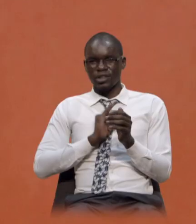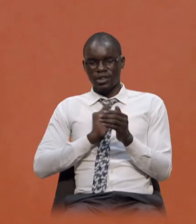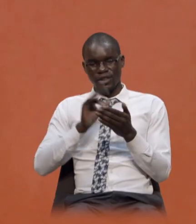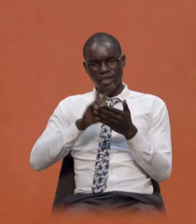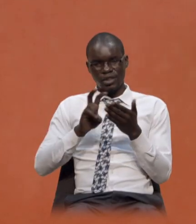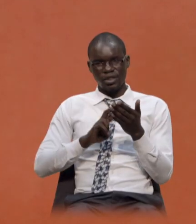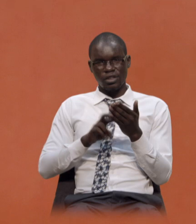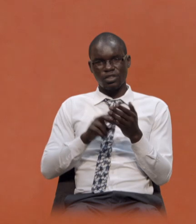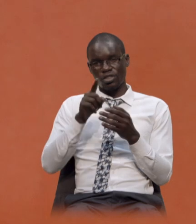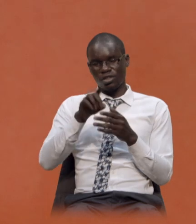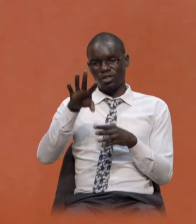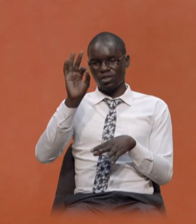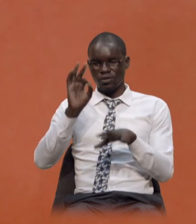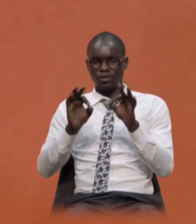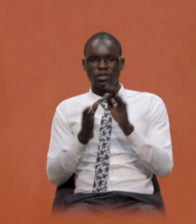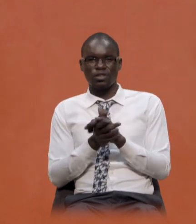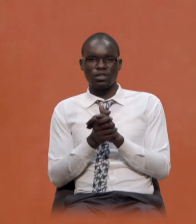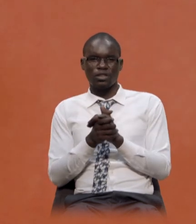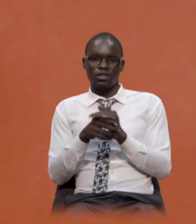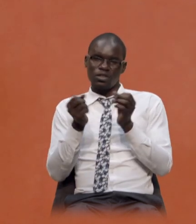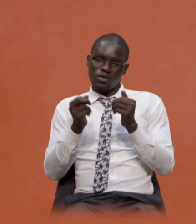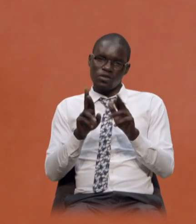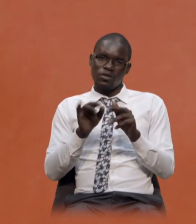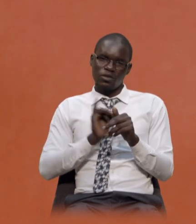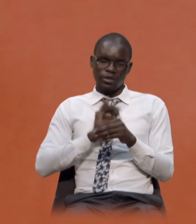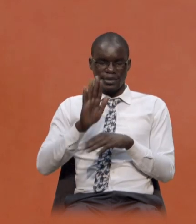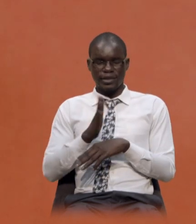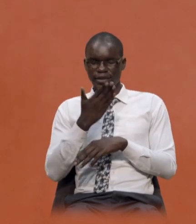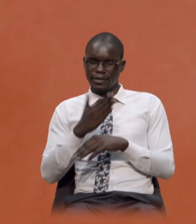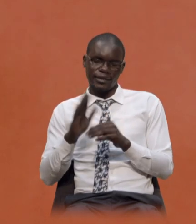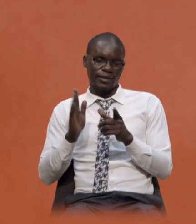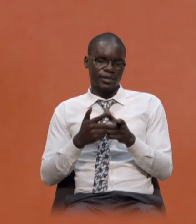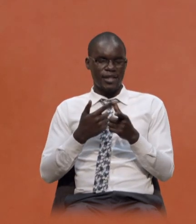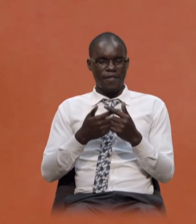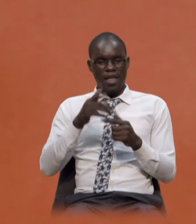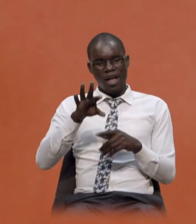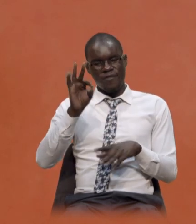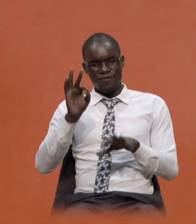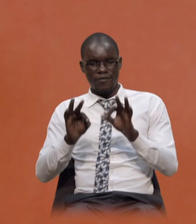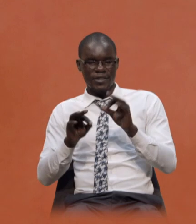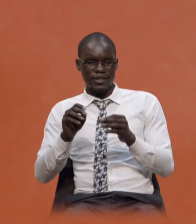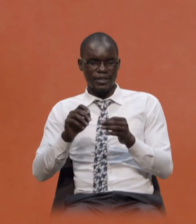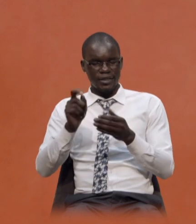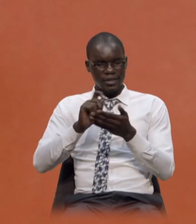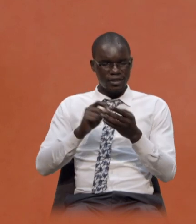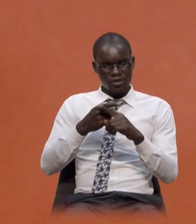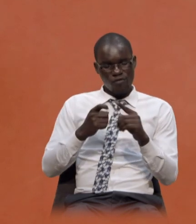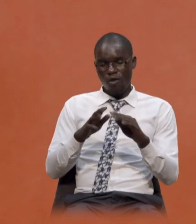the verse, you find it. Or I will sing a song, you find where the song was written from.